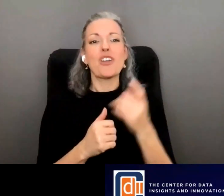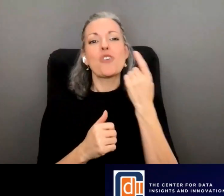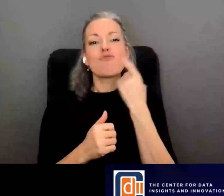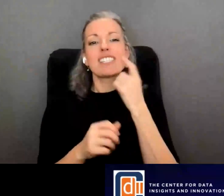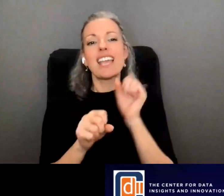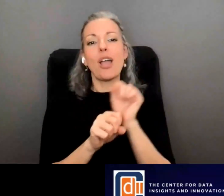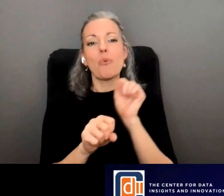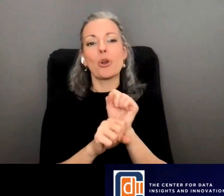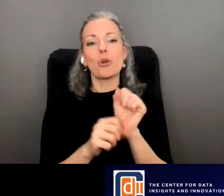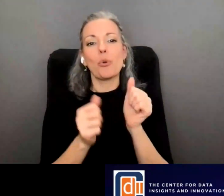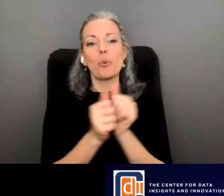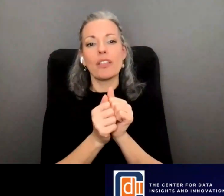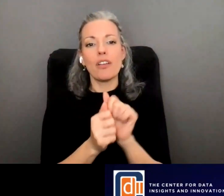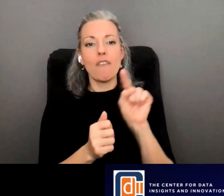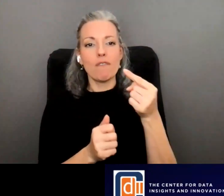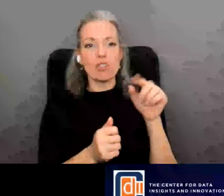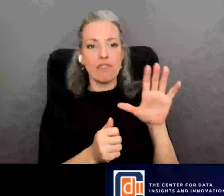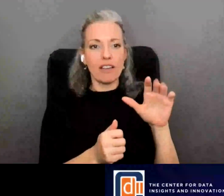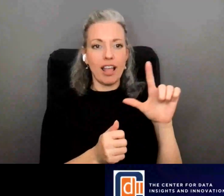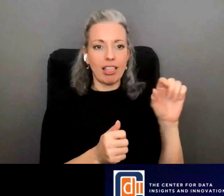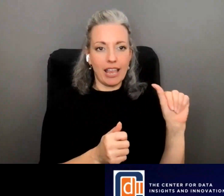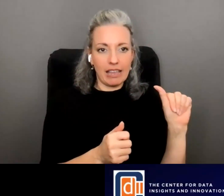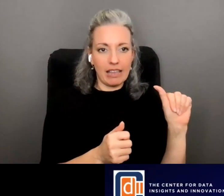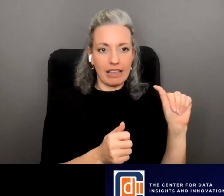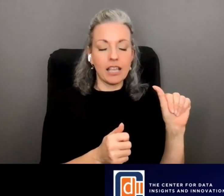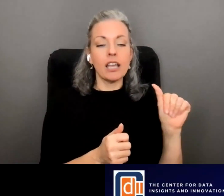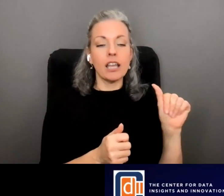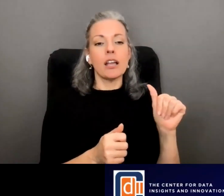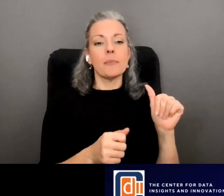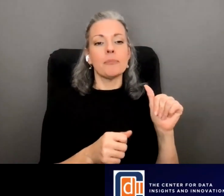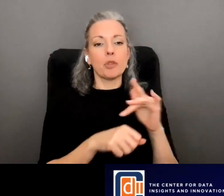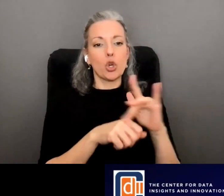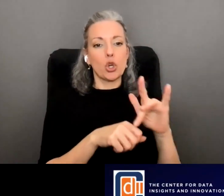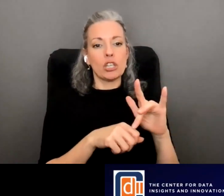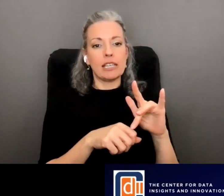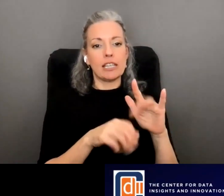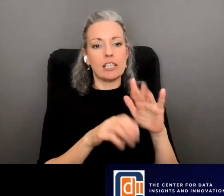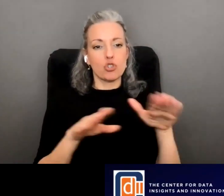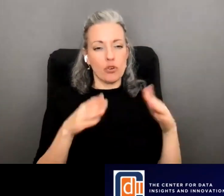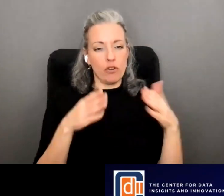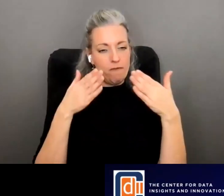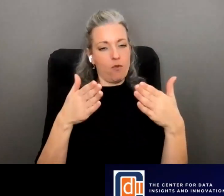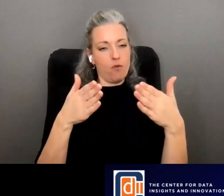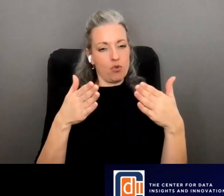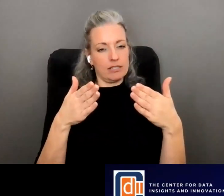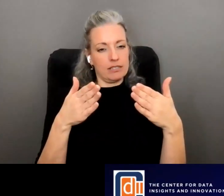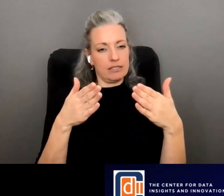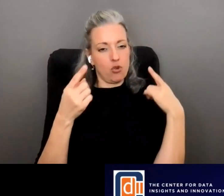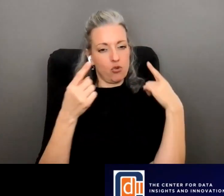First 5 LA, which is an early childhood focused commission in LA